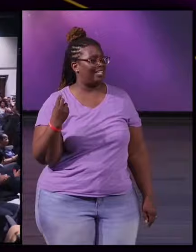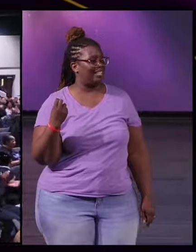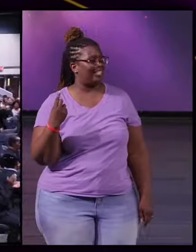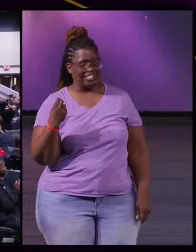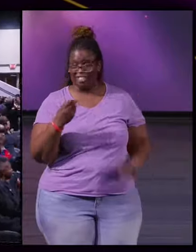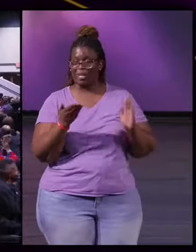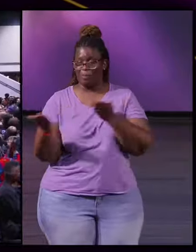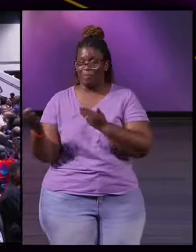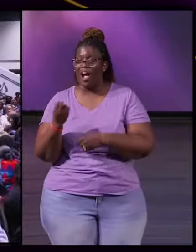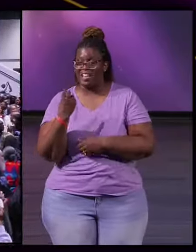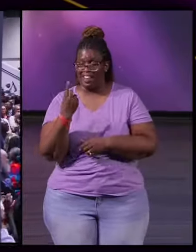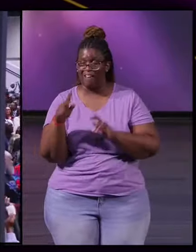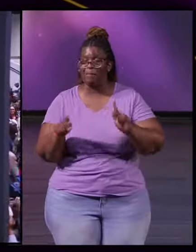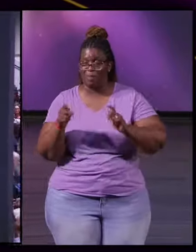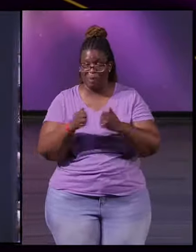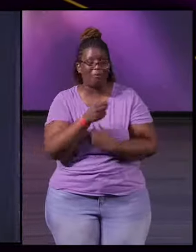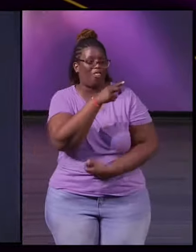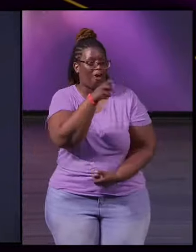Okay.